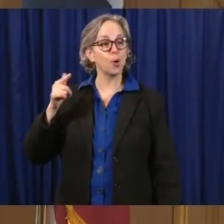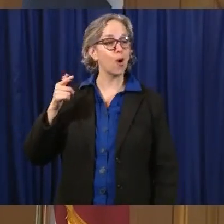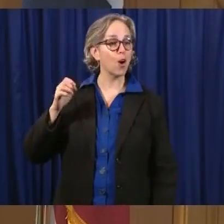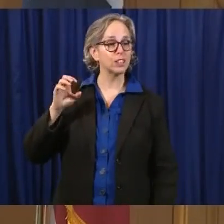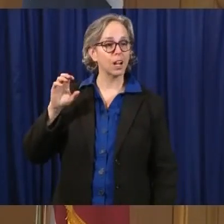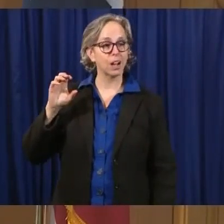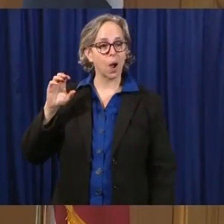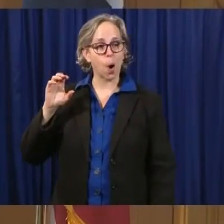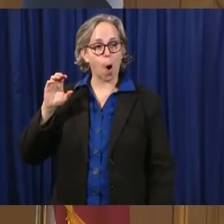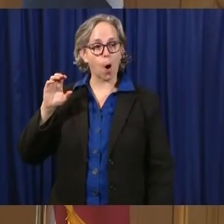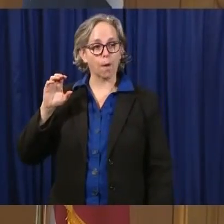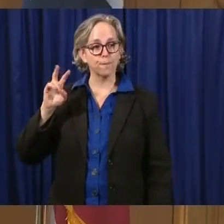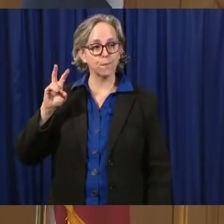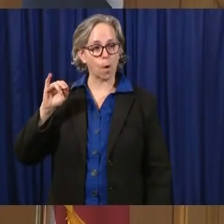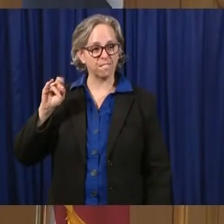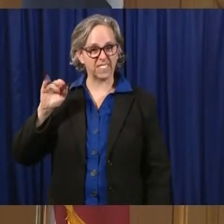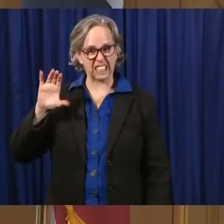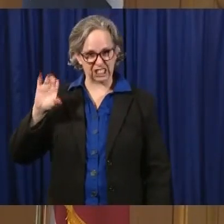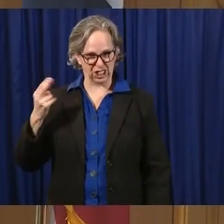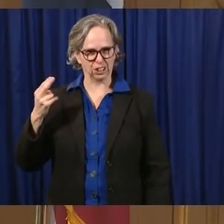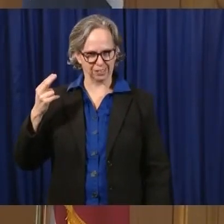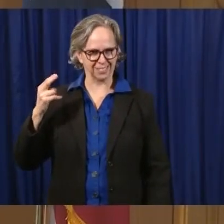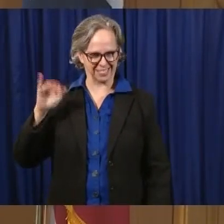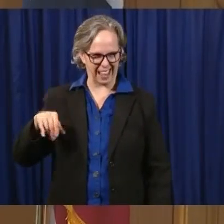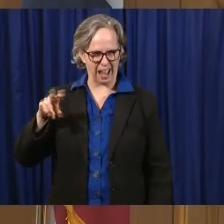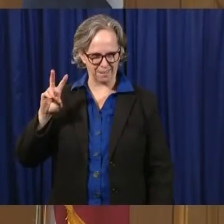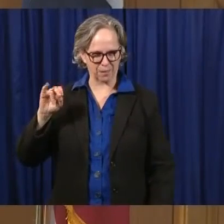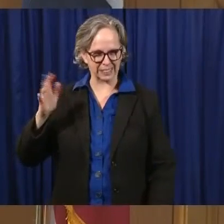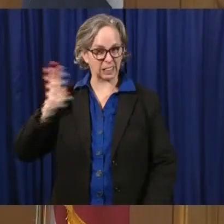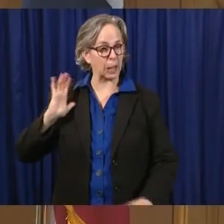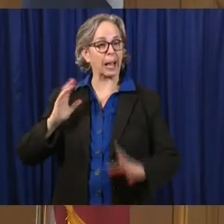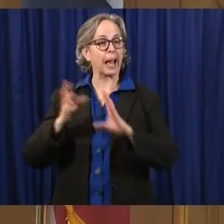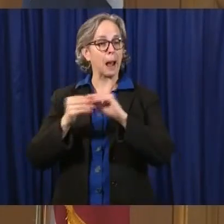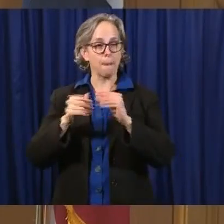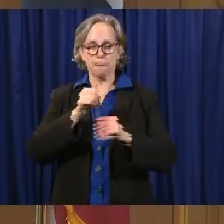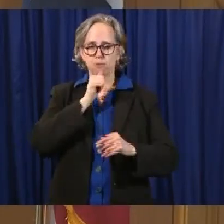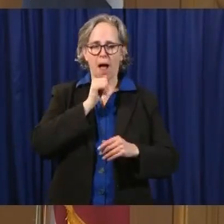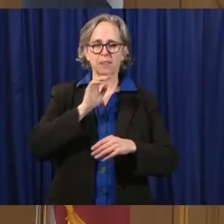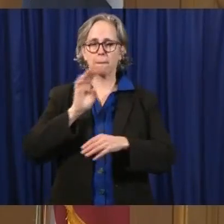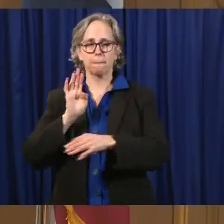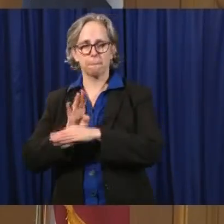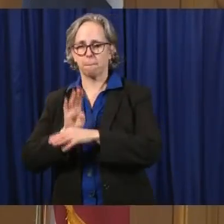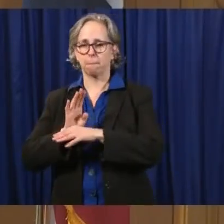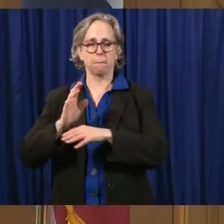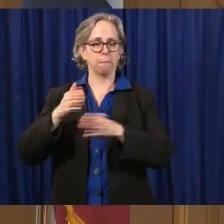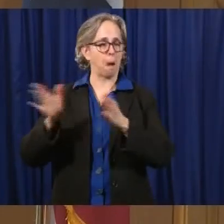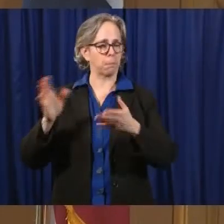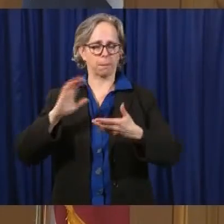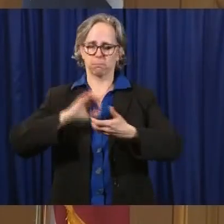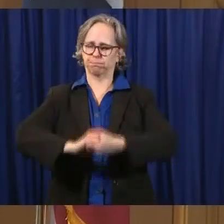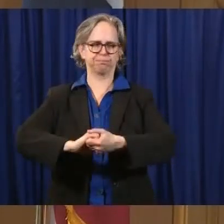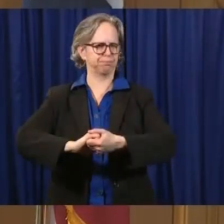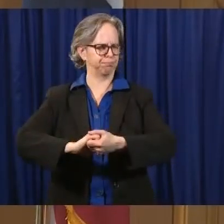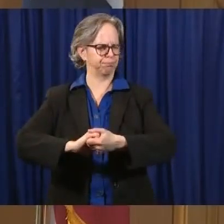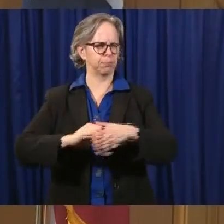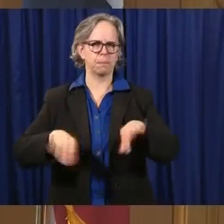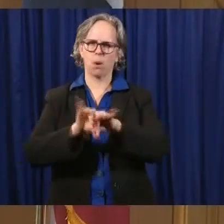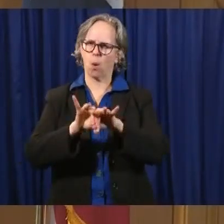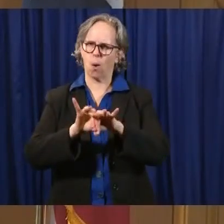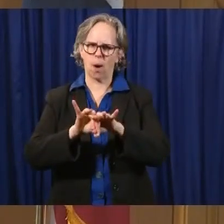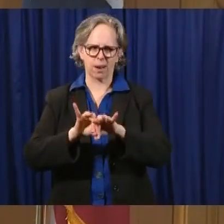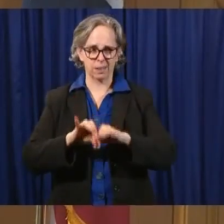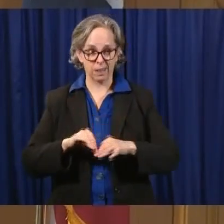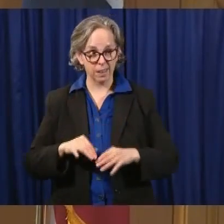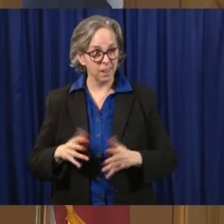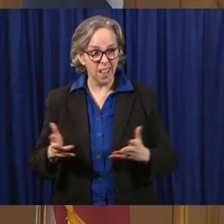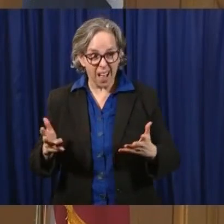can work exceedingly well. But I mean, every company's got to figure out, what do I need? But there are common